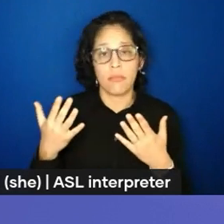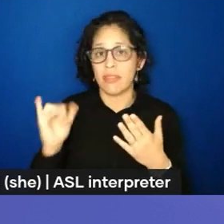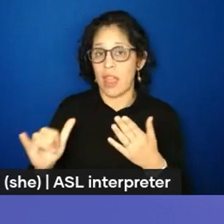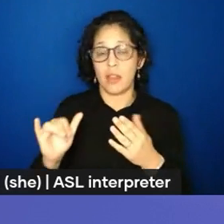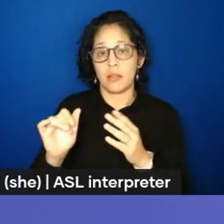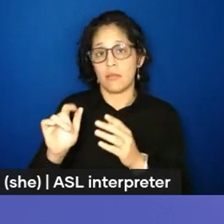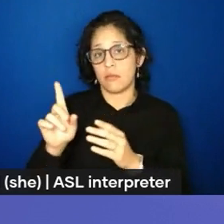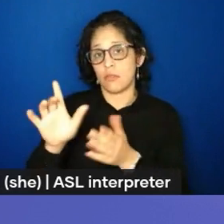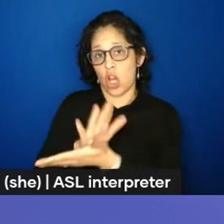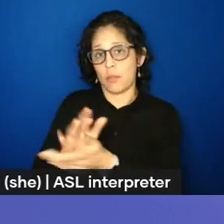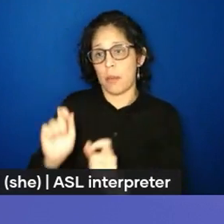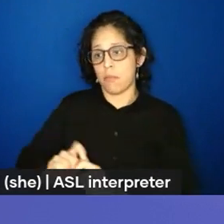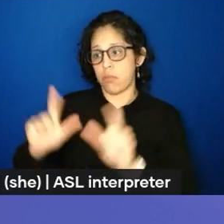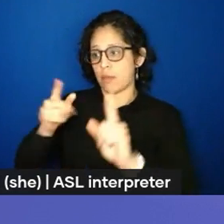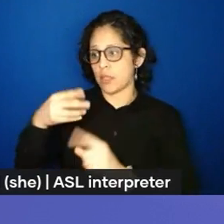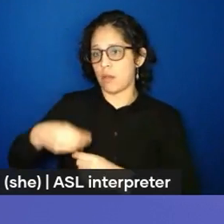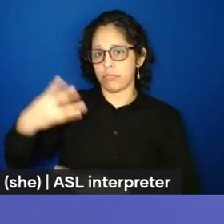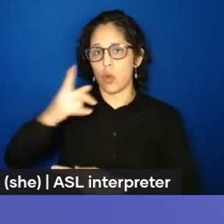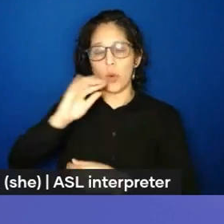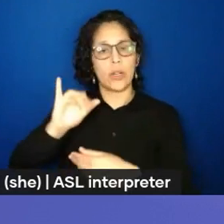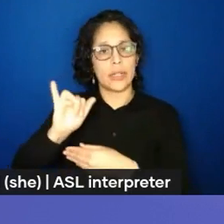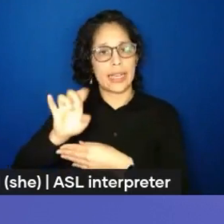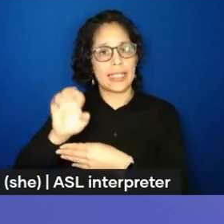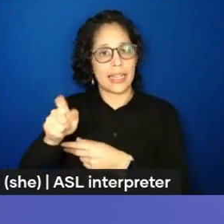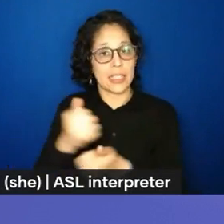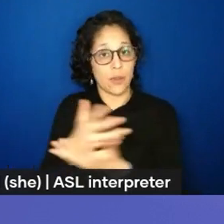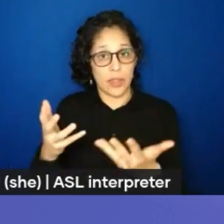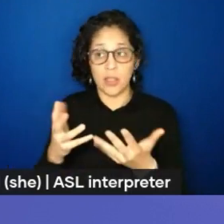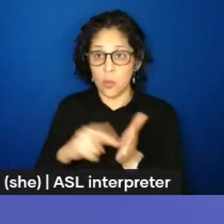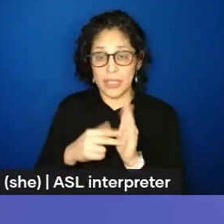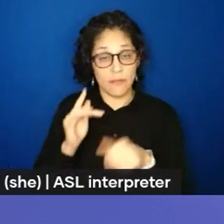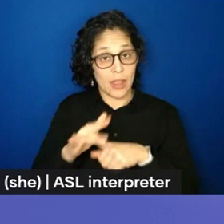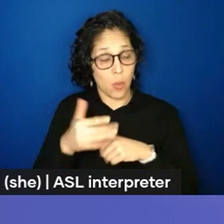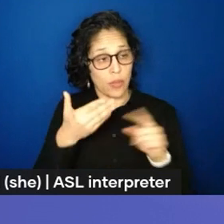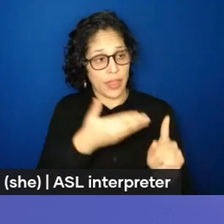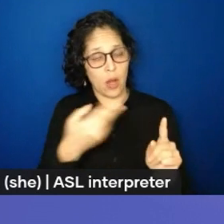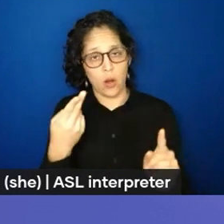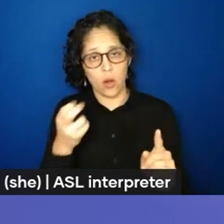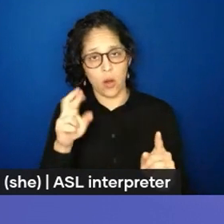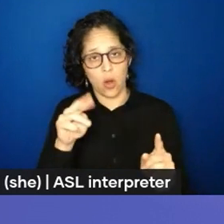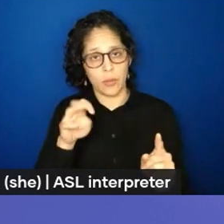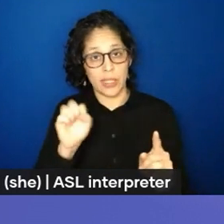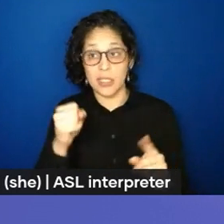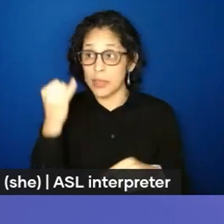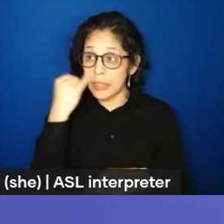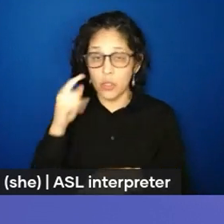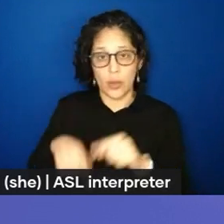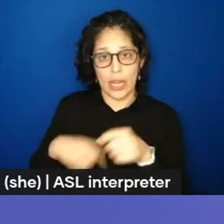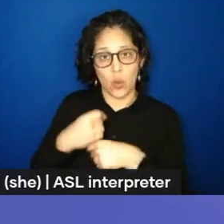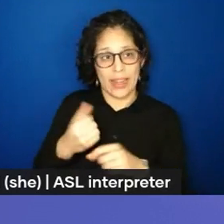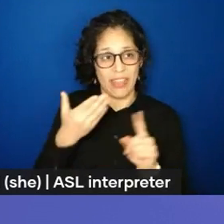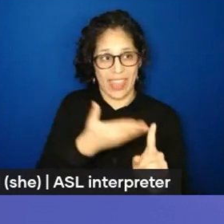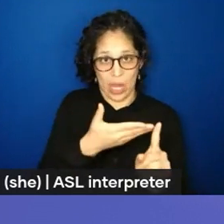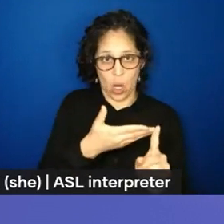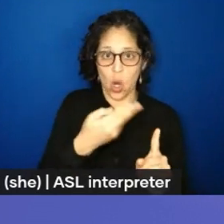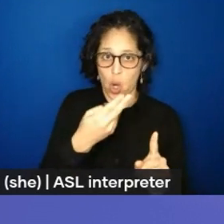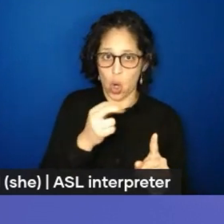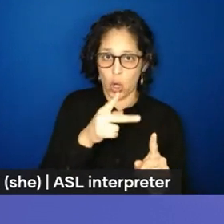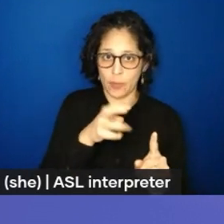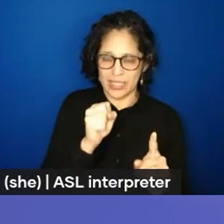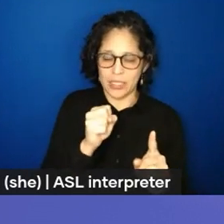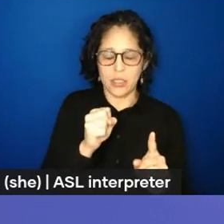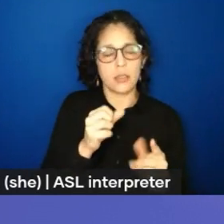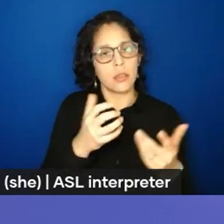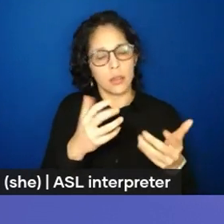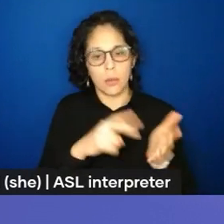there, it'll index everything. So it is available in Hermes. But if you can't, just actually create the document through Hermes, which allows a lot of the